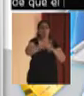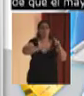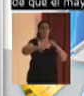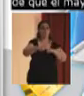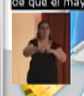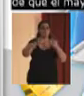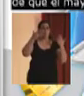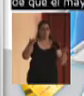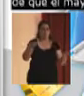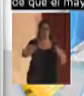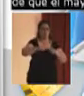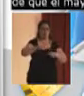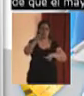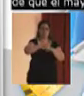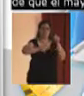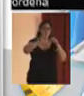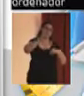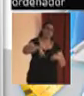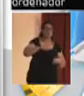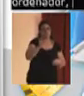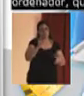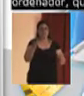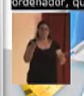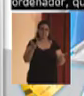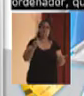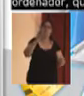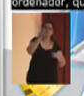We realized that the biggest problem was not the computer,